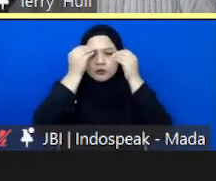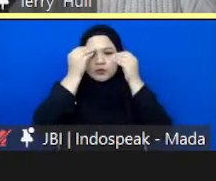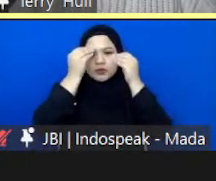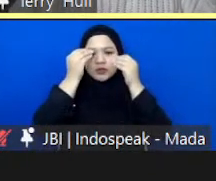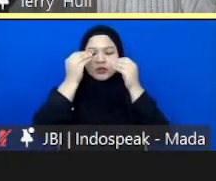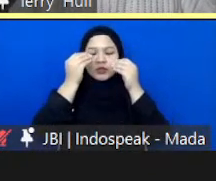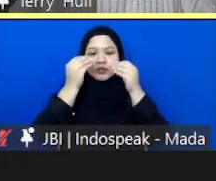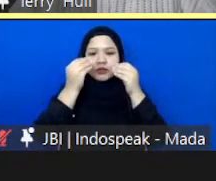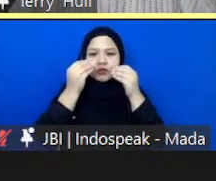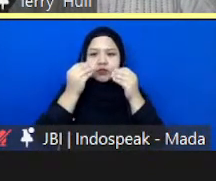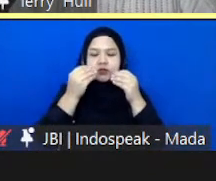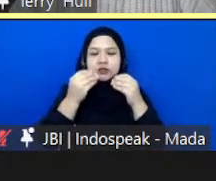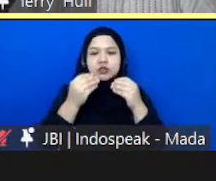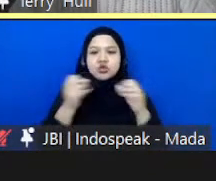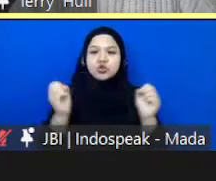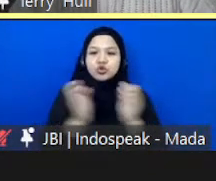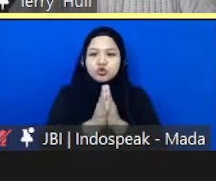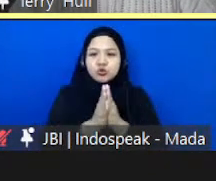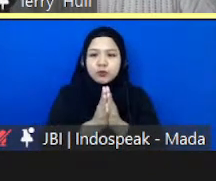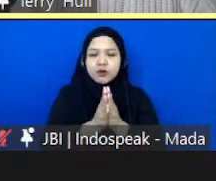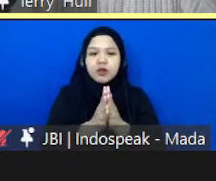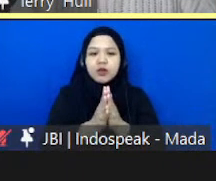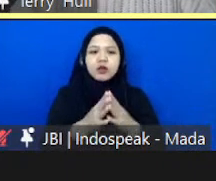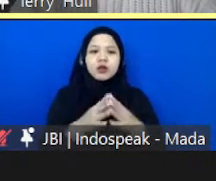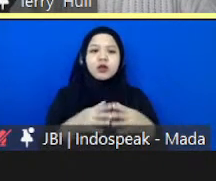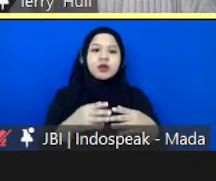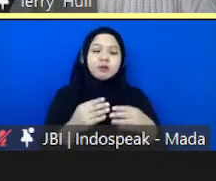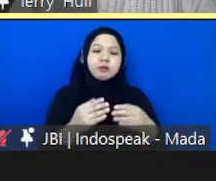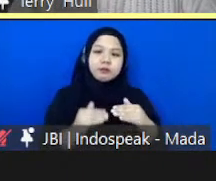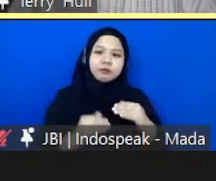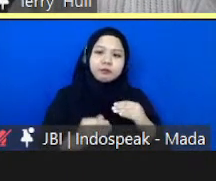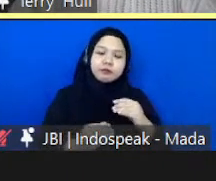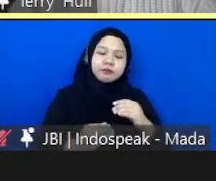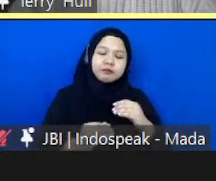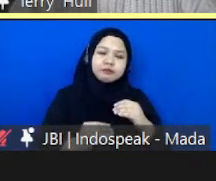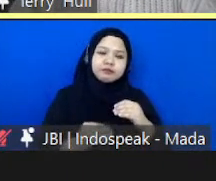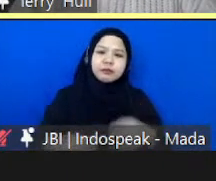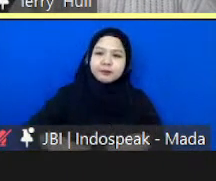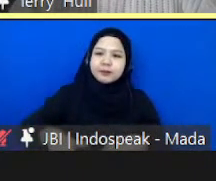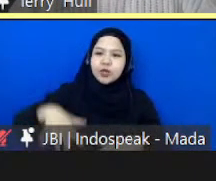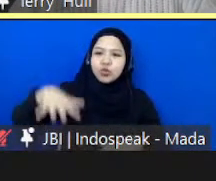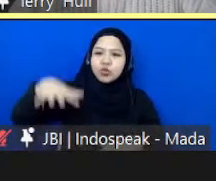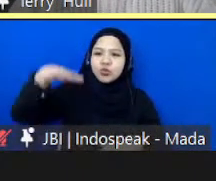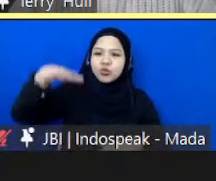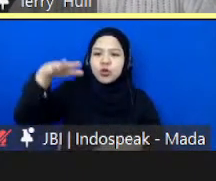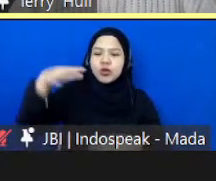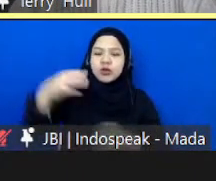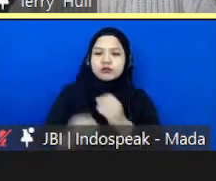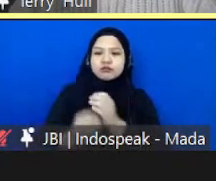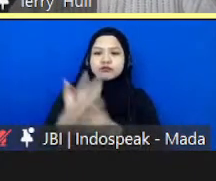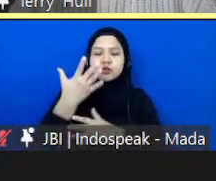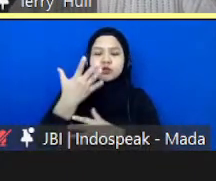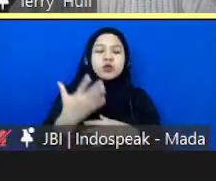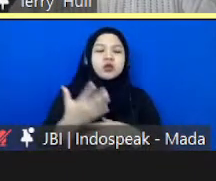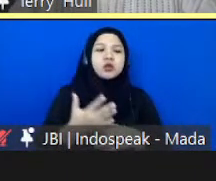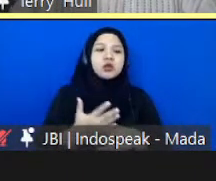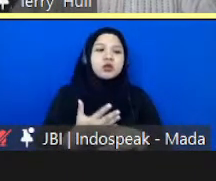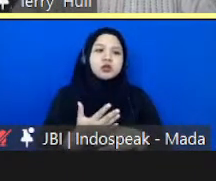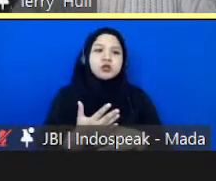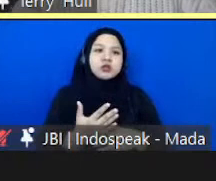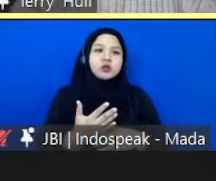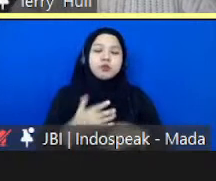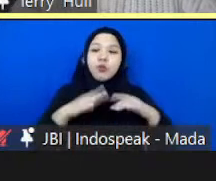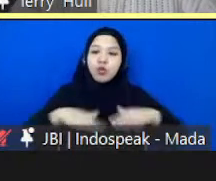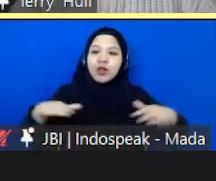the numbers and the rate of growth of people across the archipelago. Raffles, in his